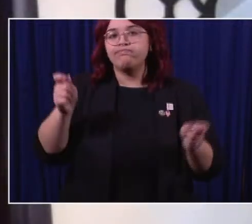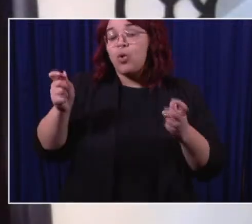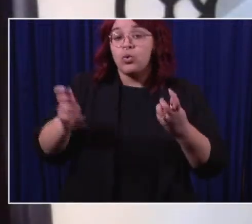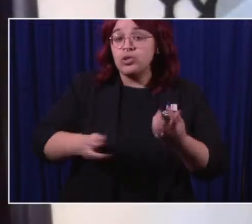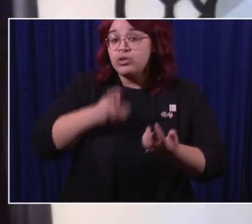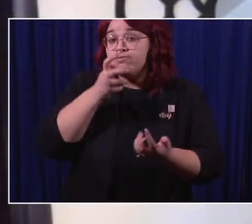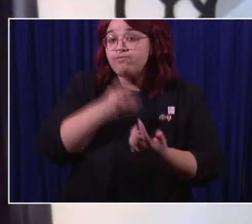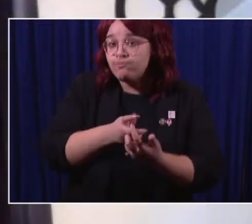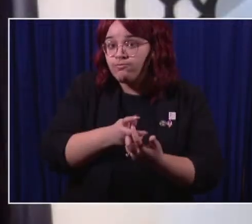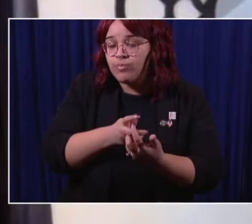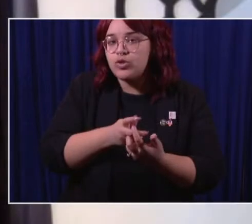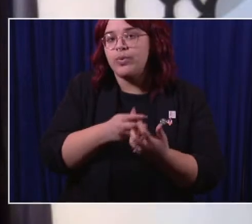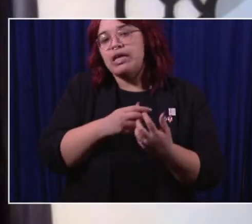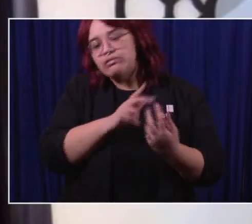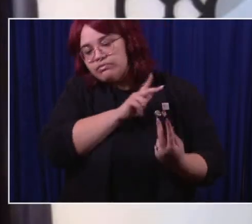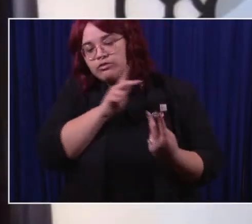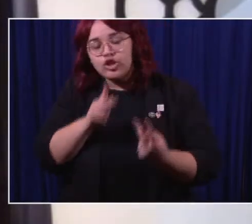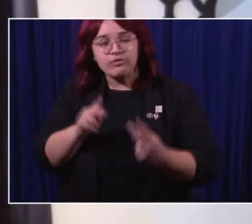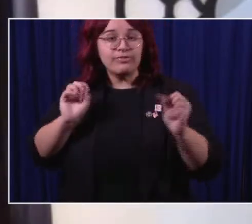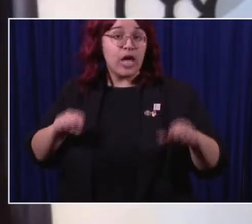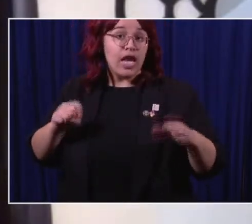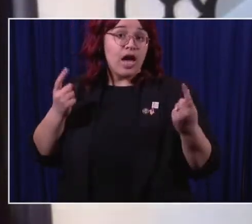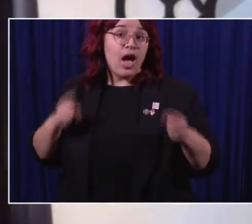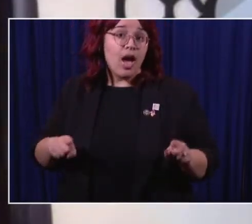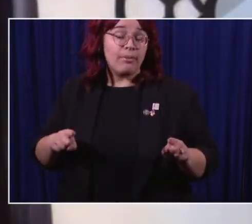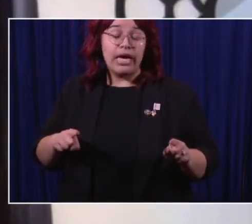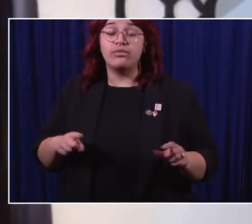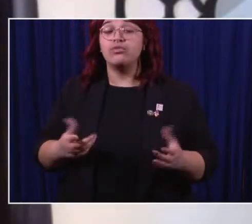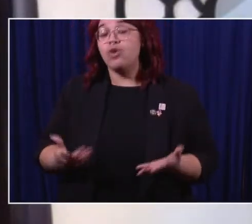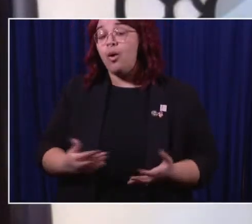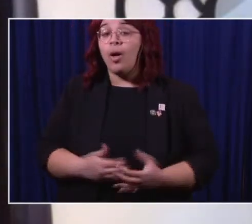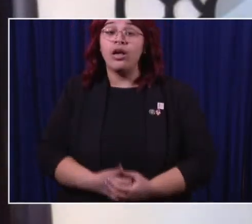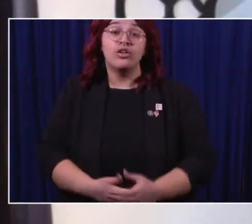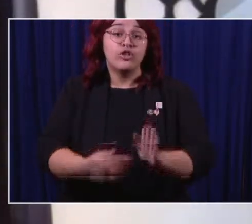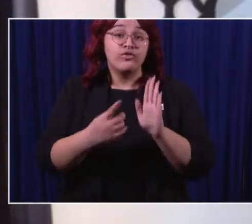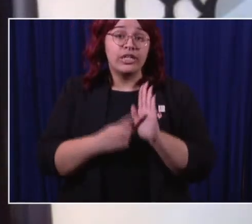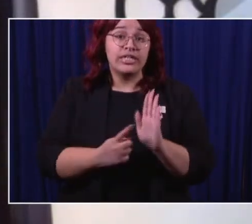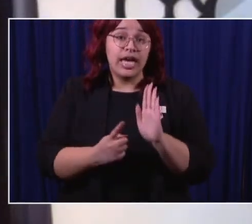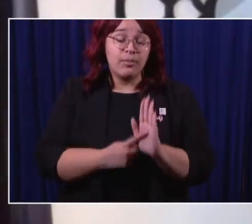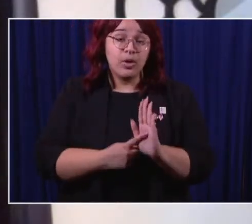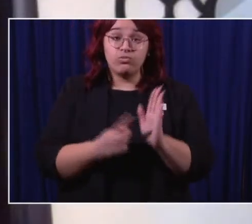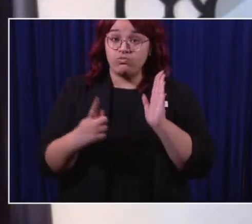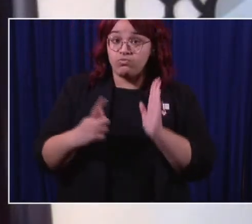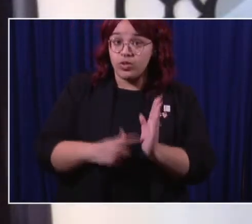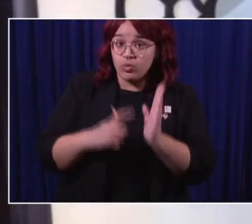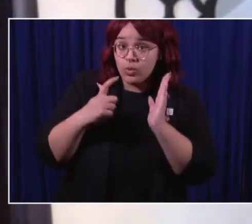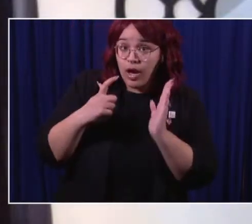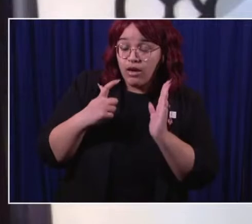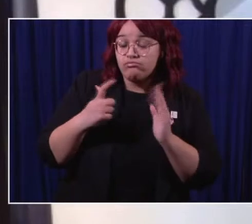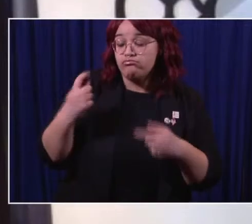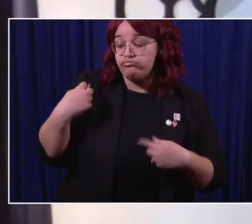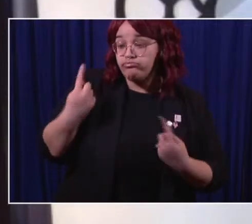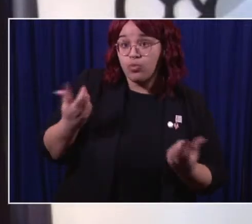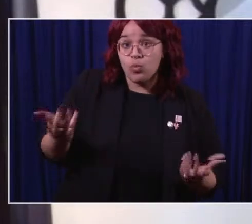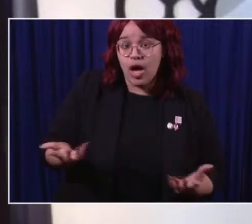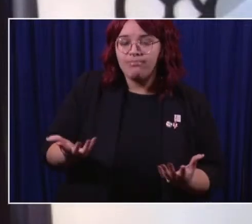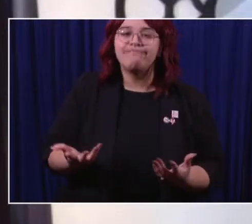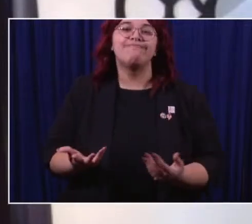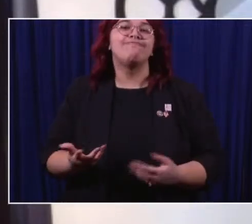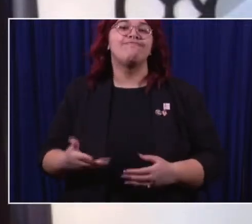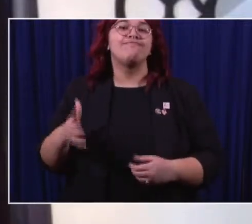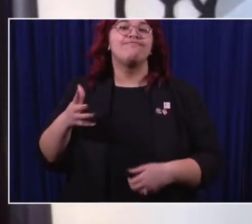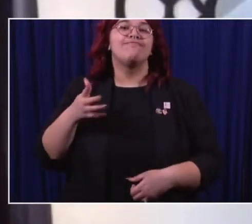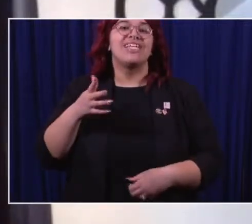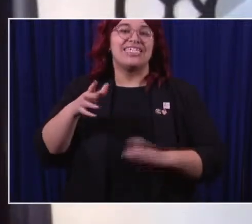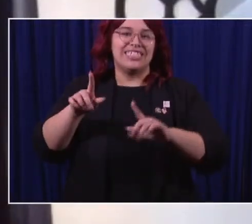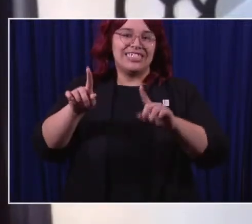facilities address some of the requirements. For example, we've implemented a state testing program that facilities